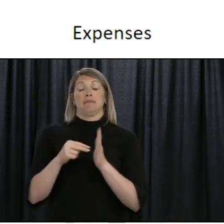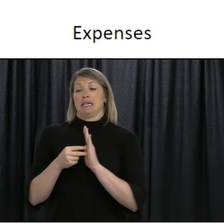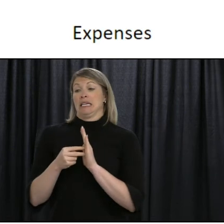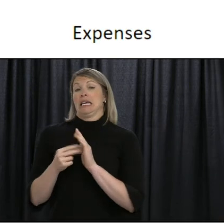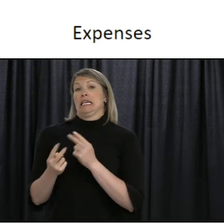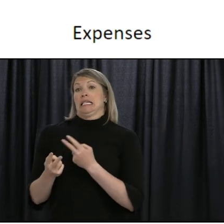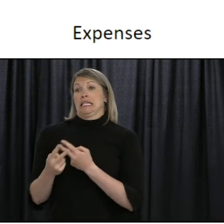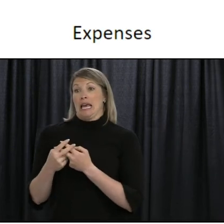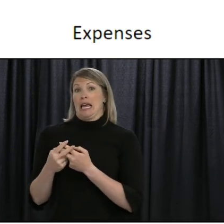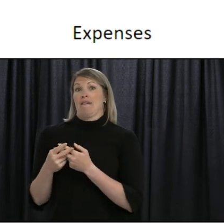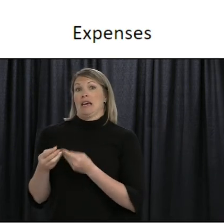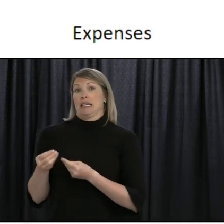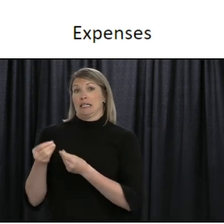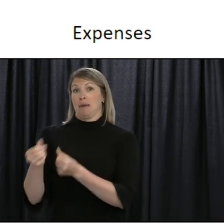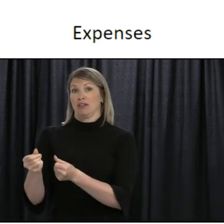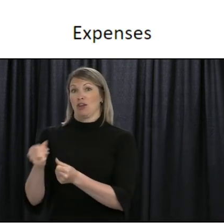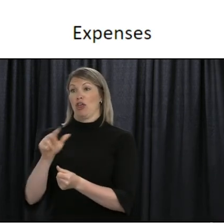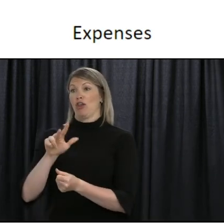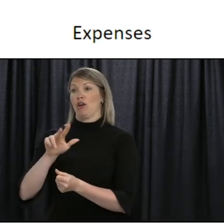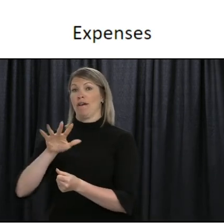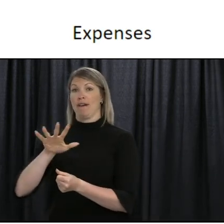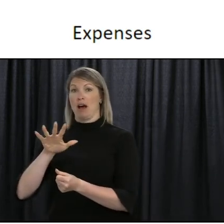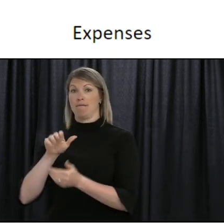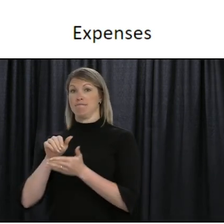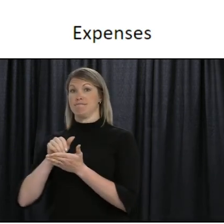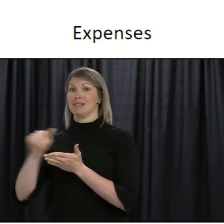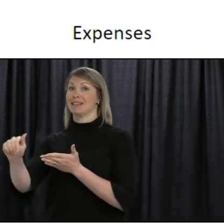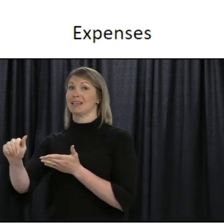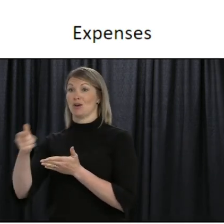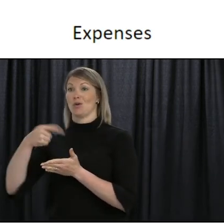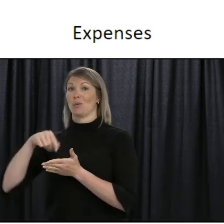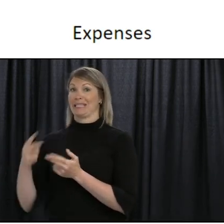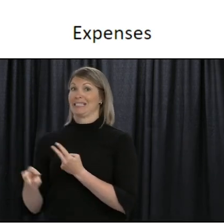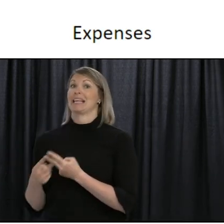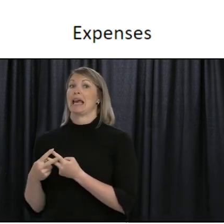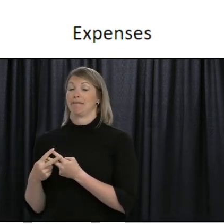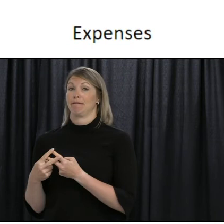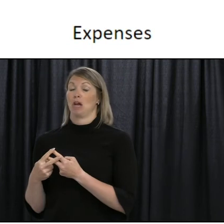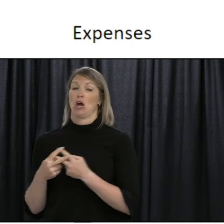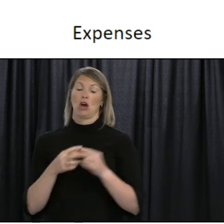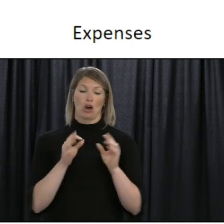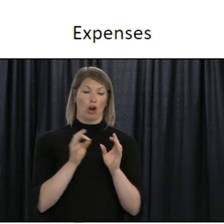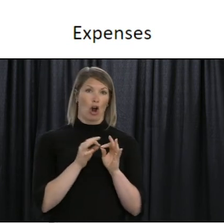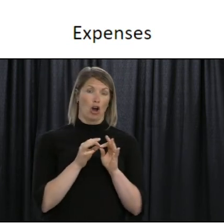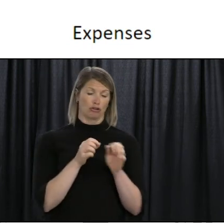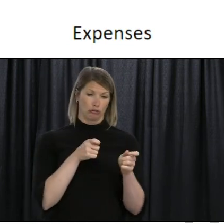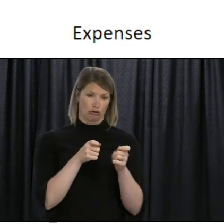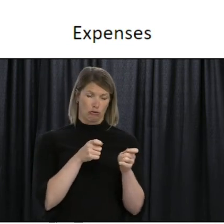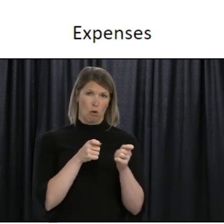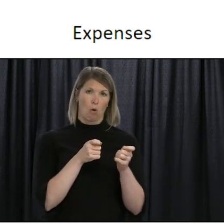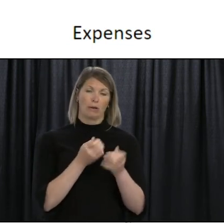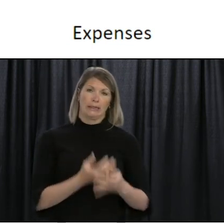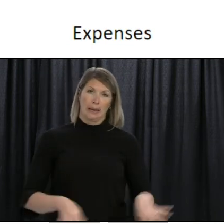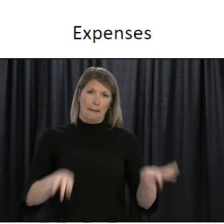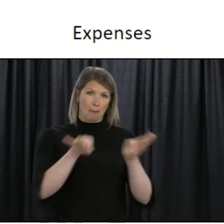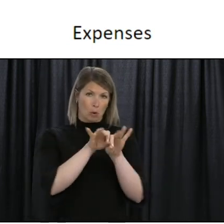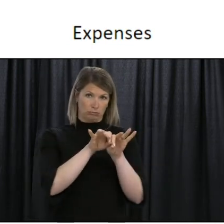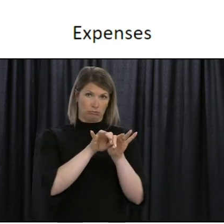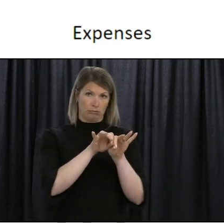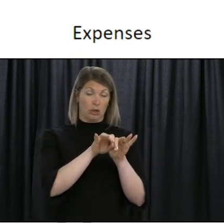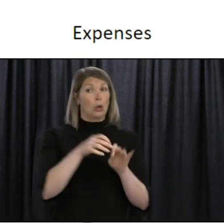on expenses of $35 million. Our focus on cost control is more than just lip